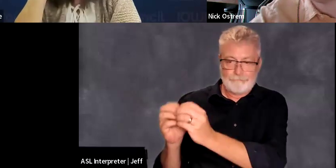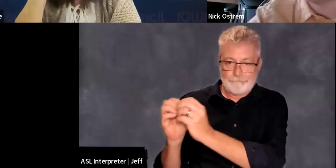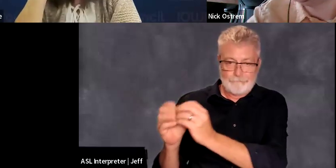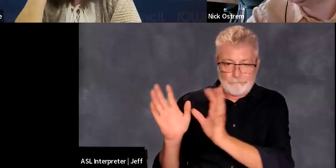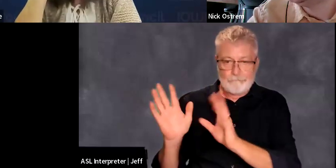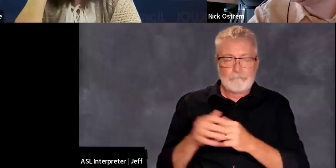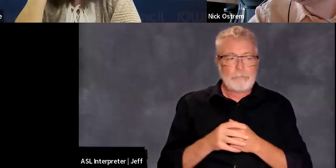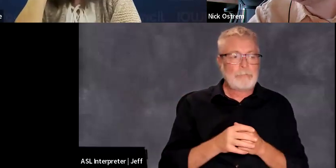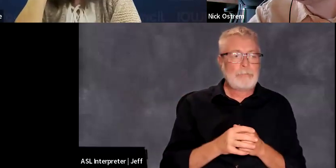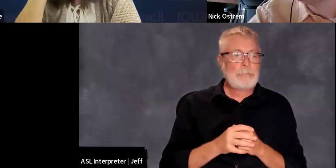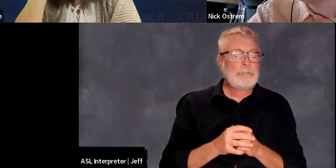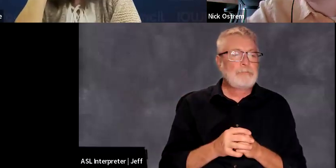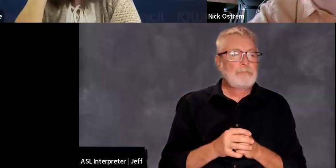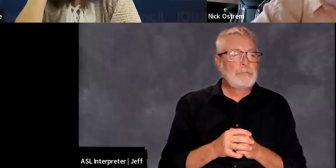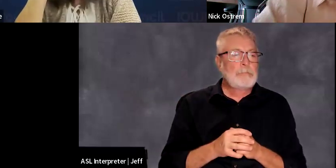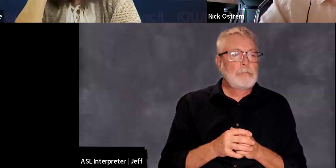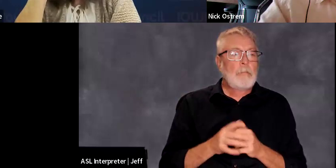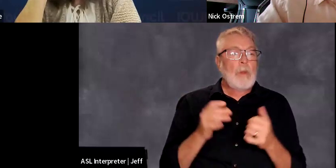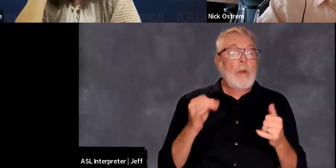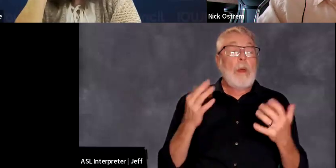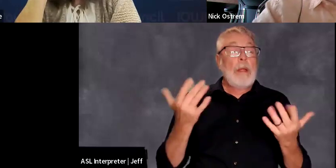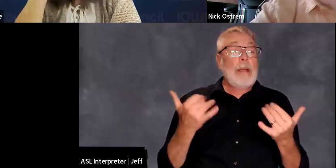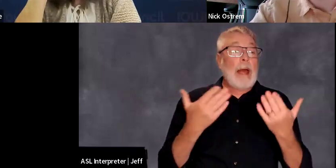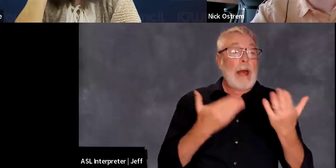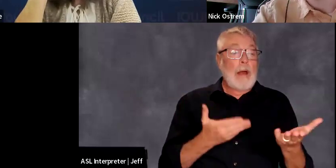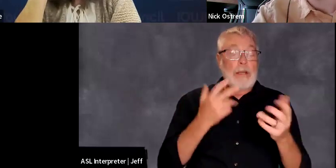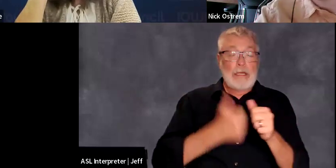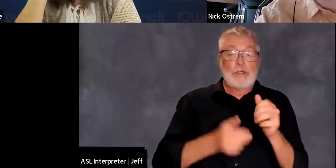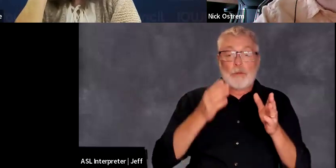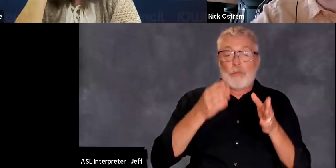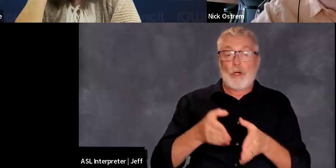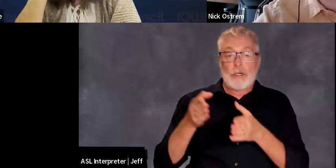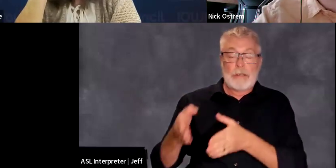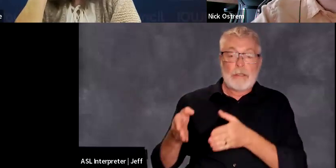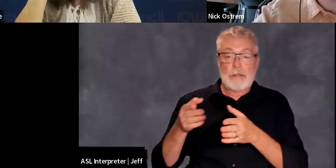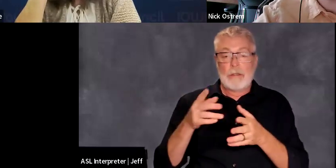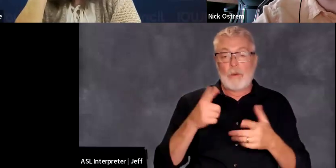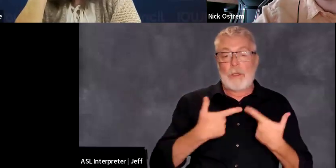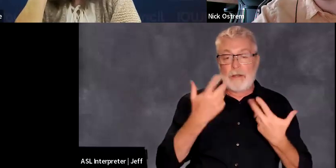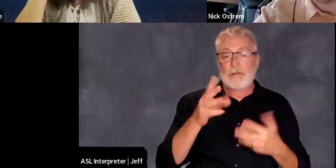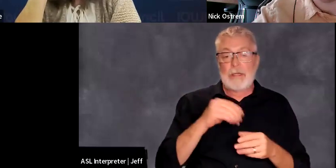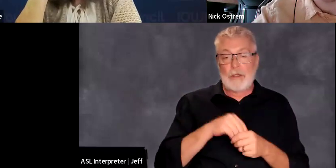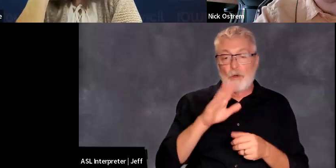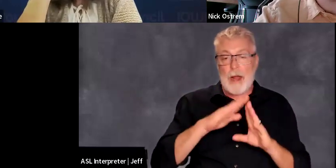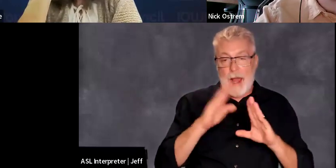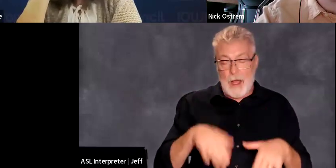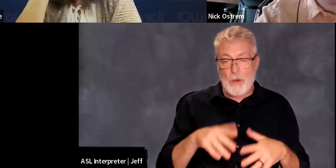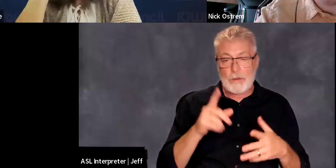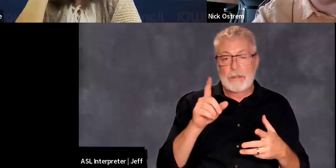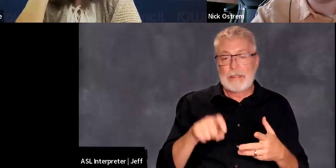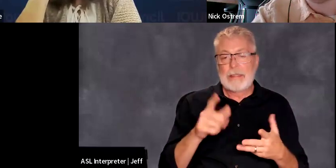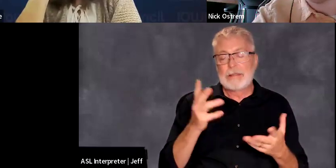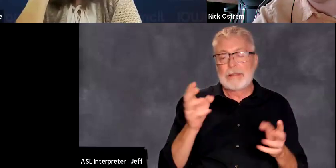All right. So yes, so each person in your household, your household in general will also need potentially some